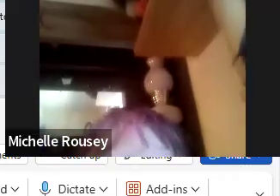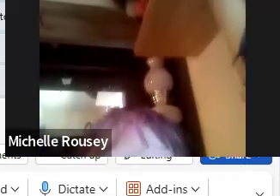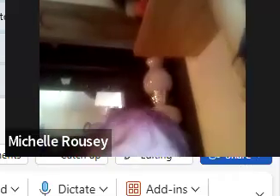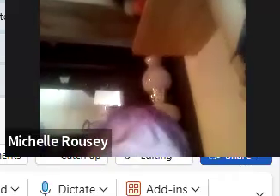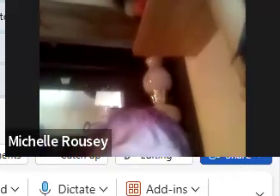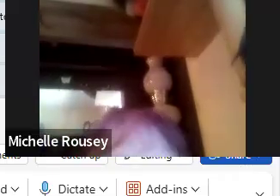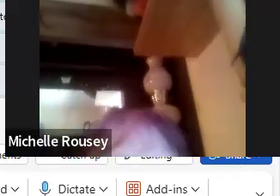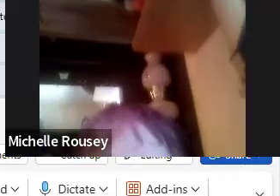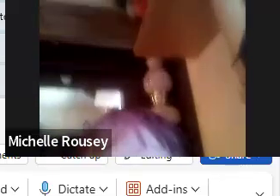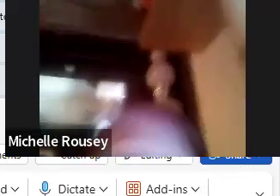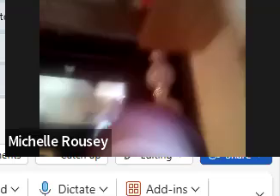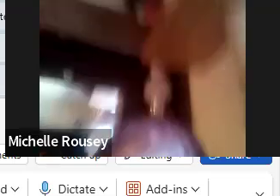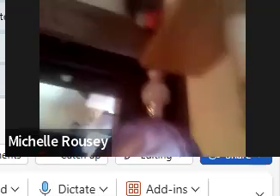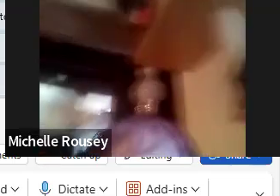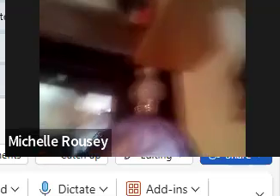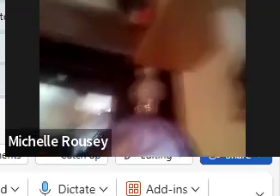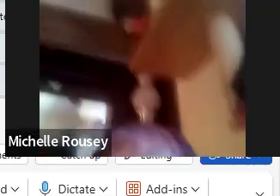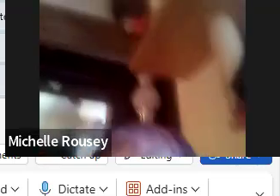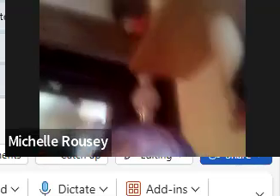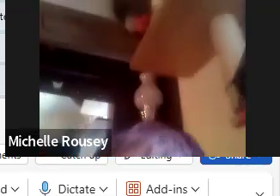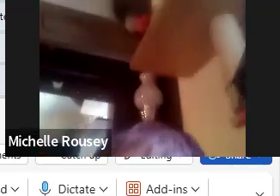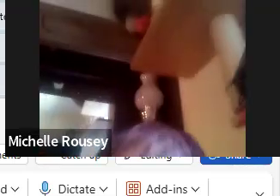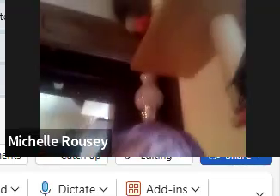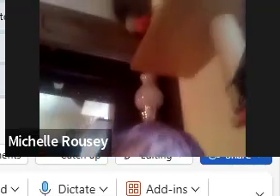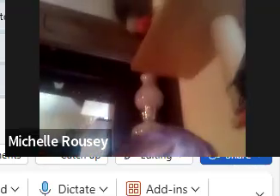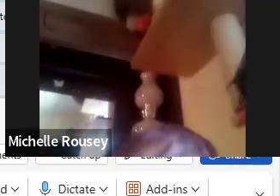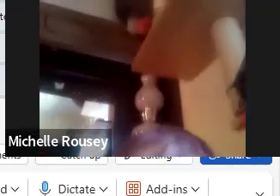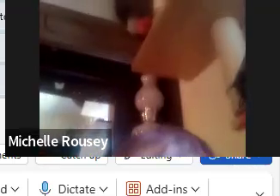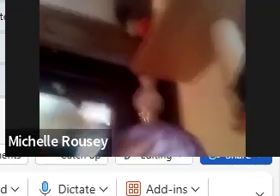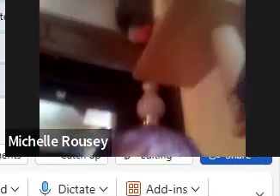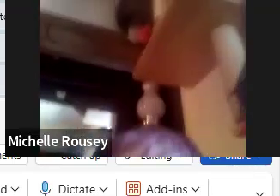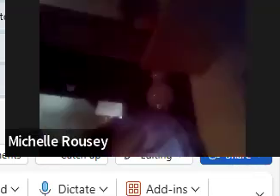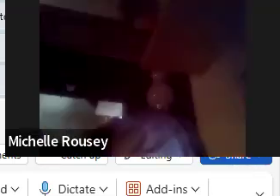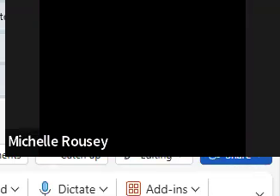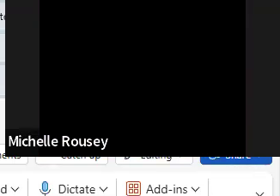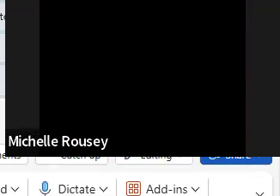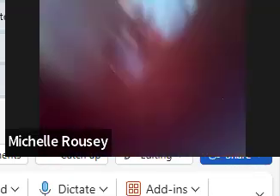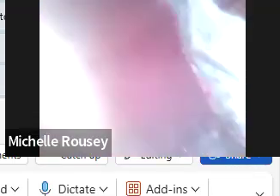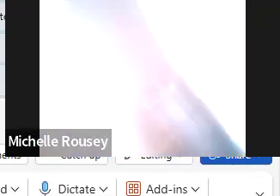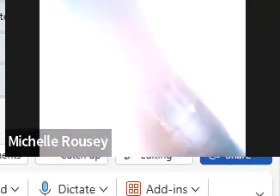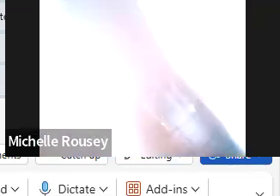So that you have that. So thank you. Sorry guys, I gotta get this.